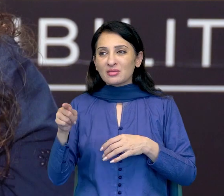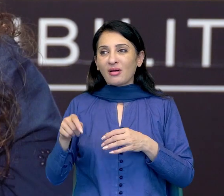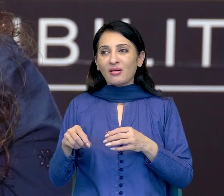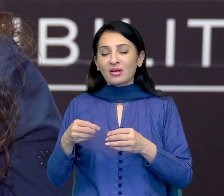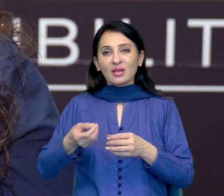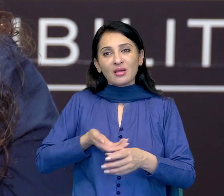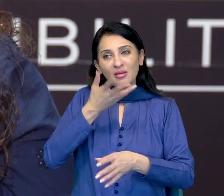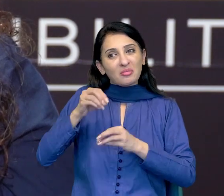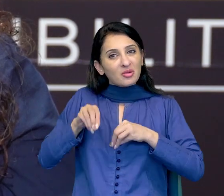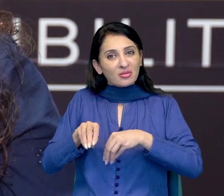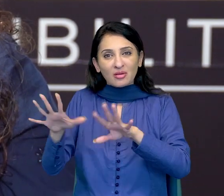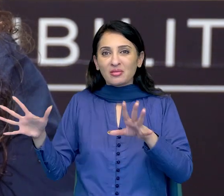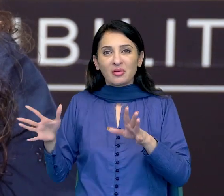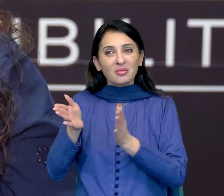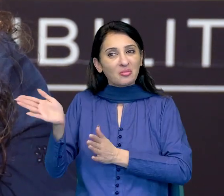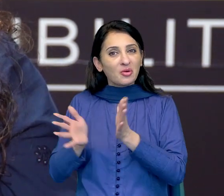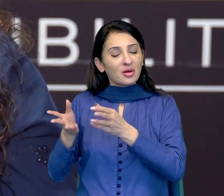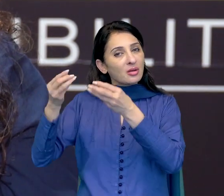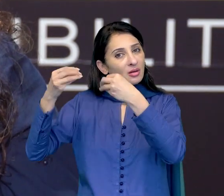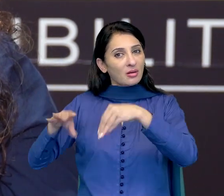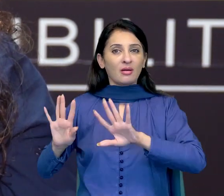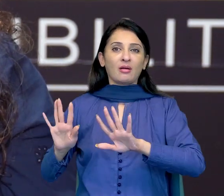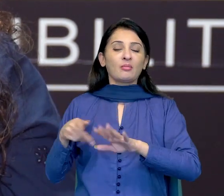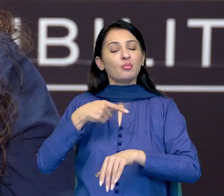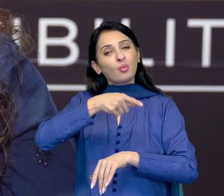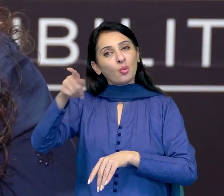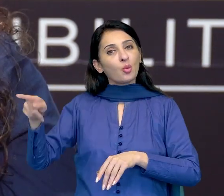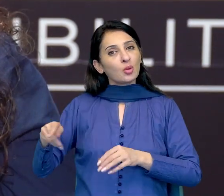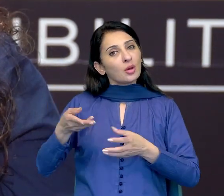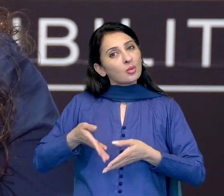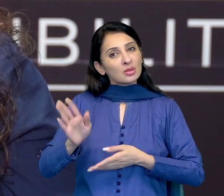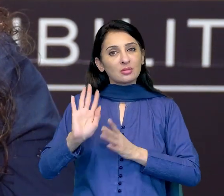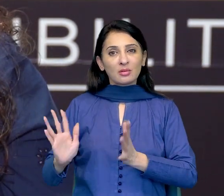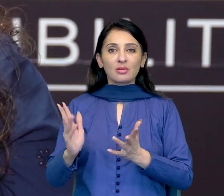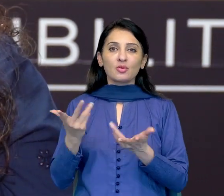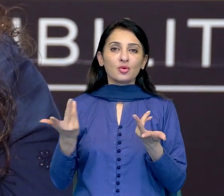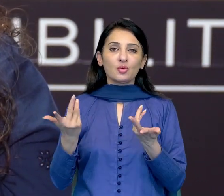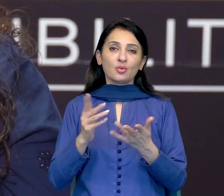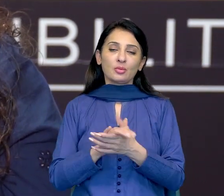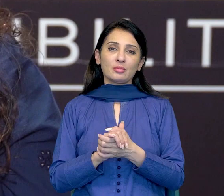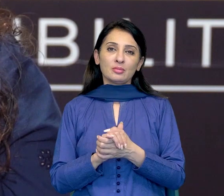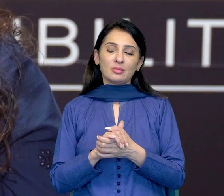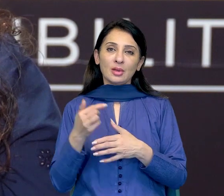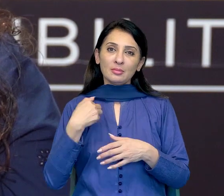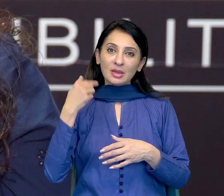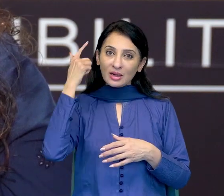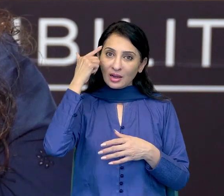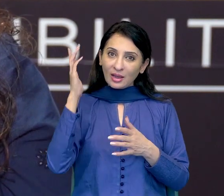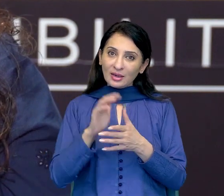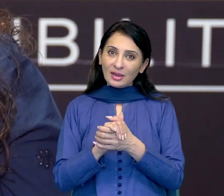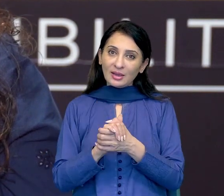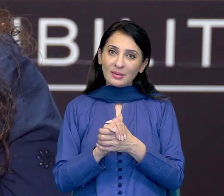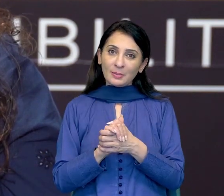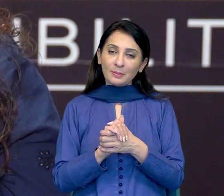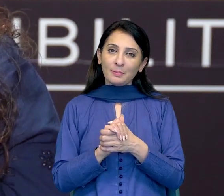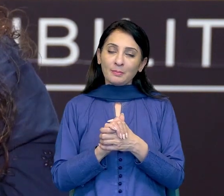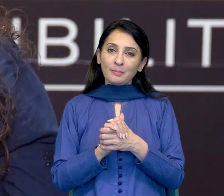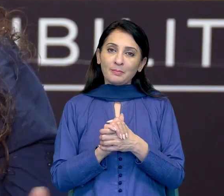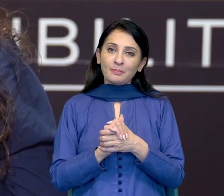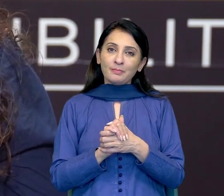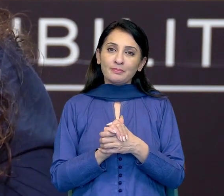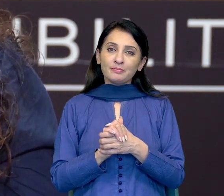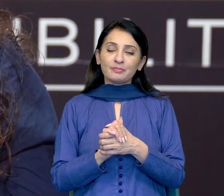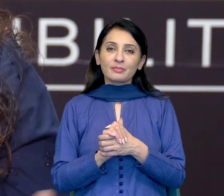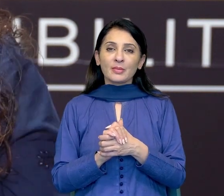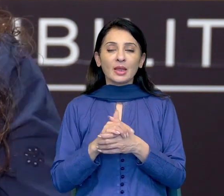or some earthquake, some floods or drought, or